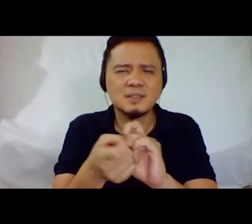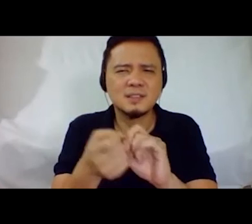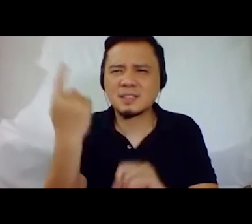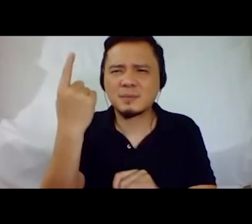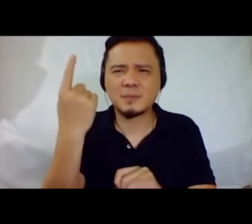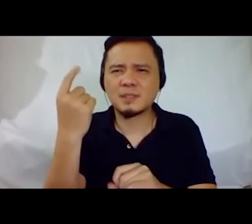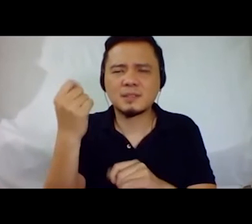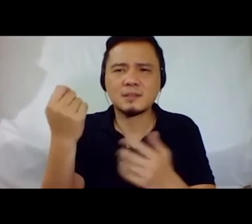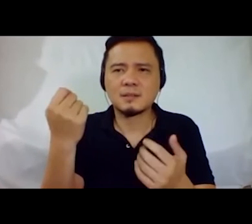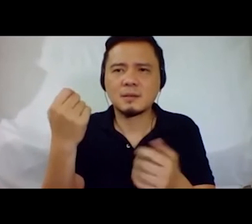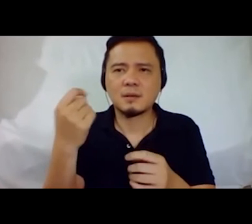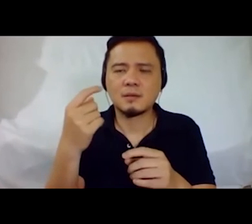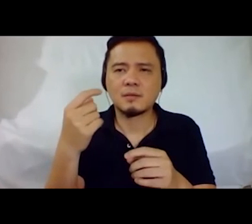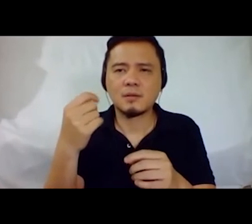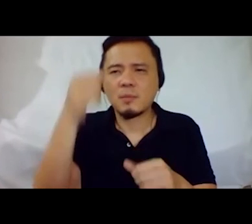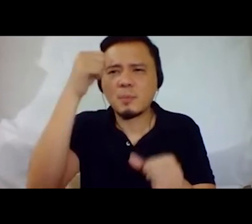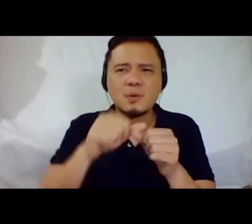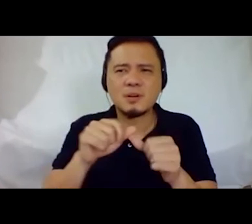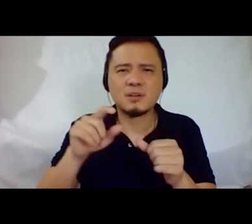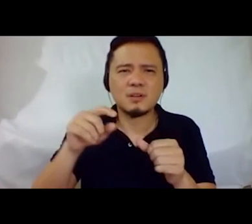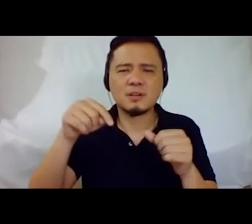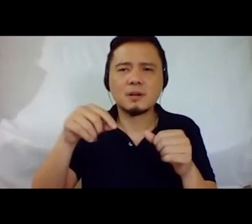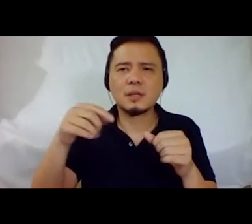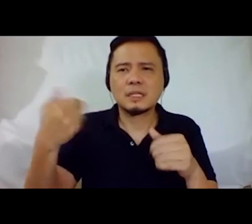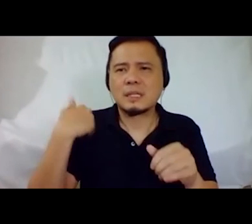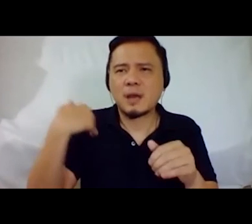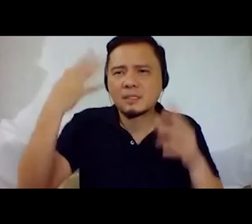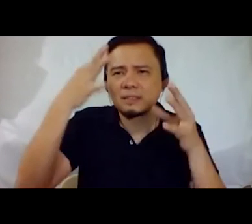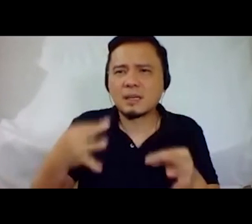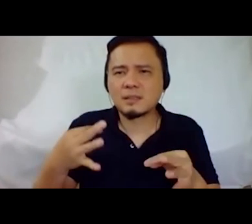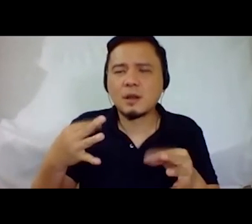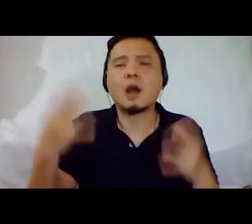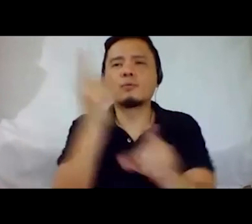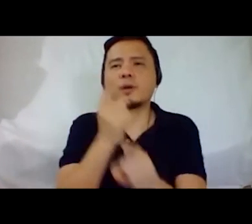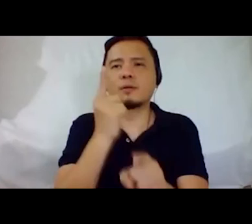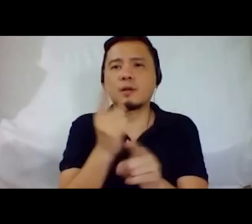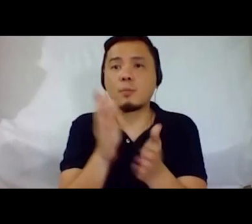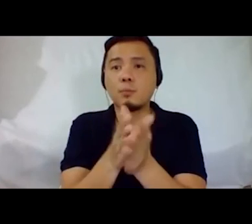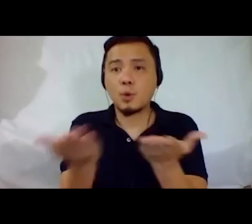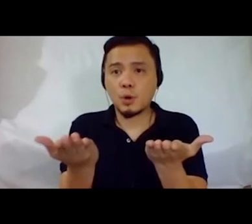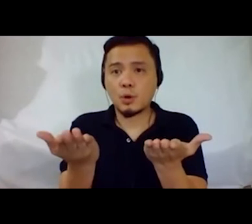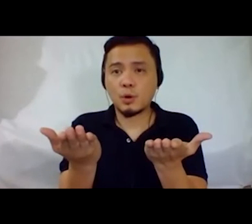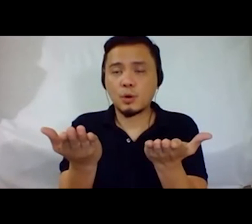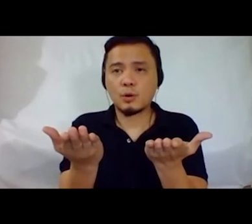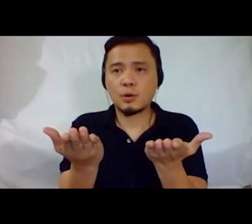hadn't made a decision. Oh, yes, the one about the book. So we're going to have A and B,